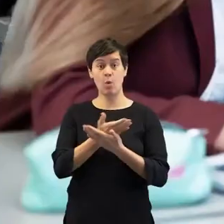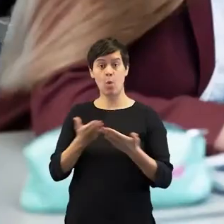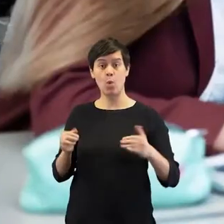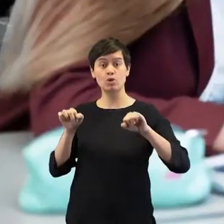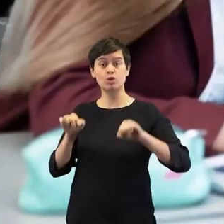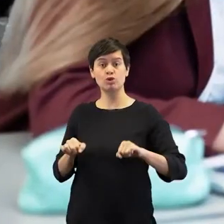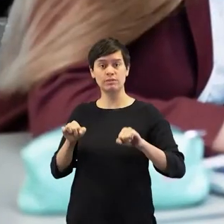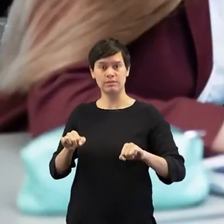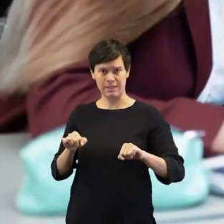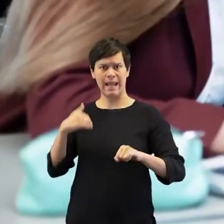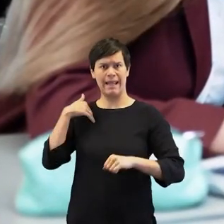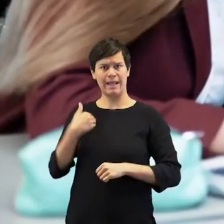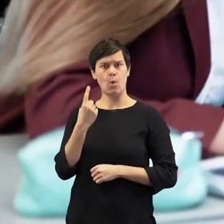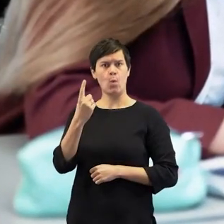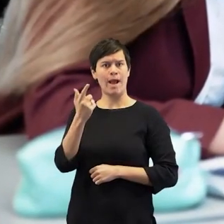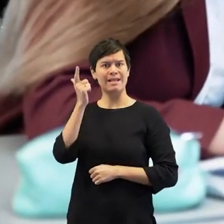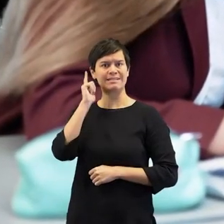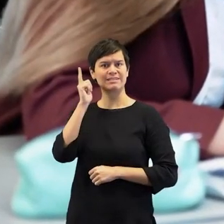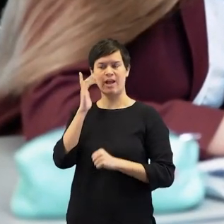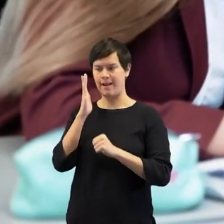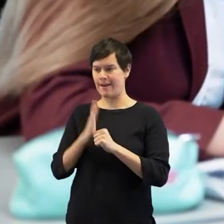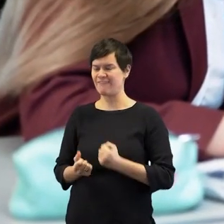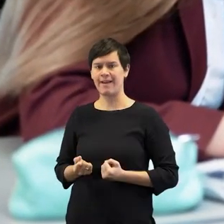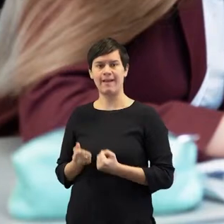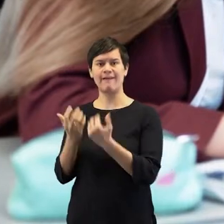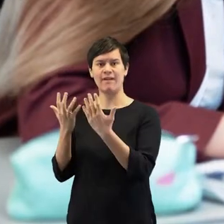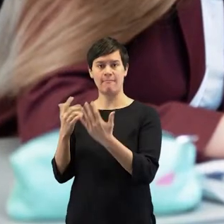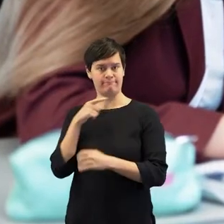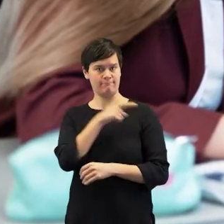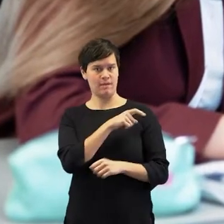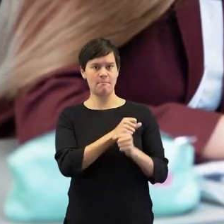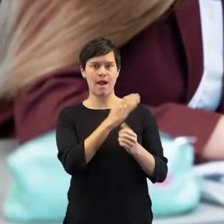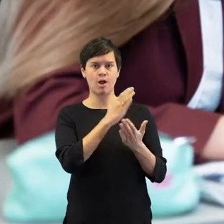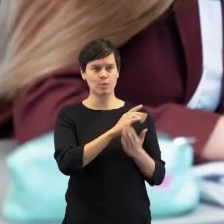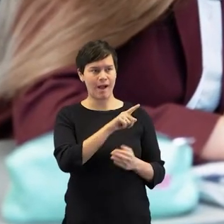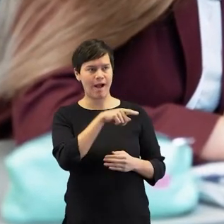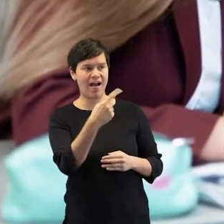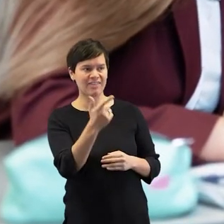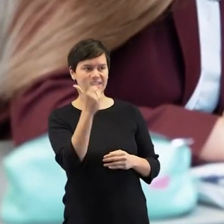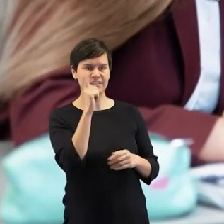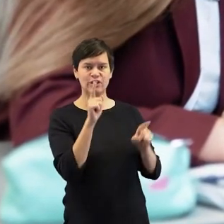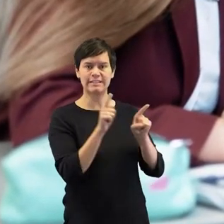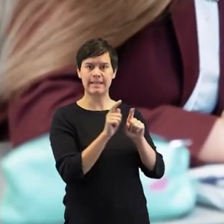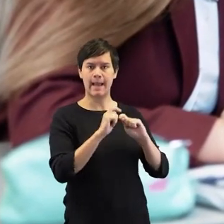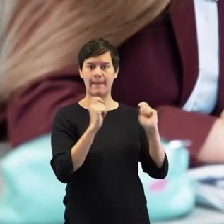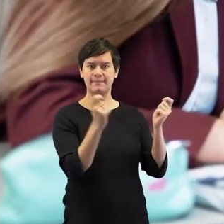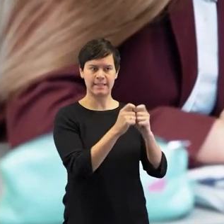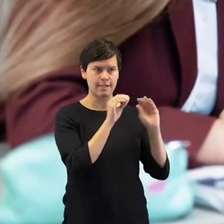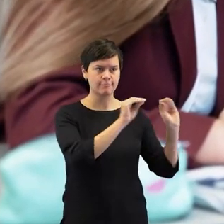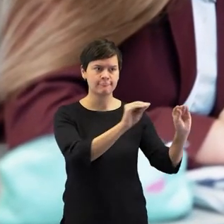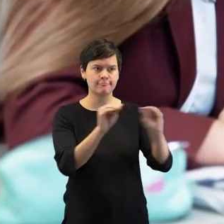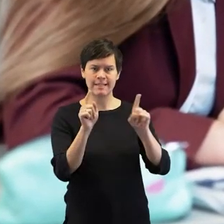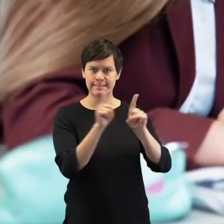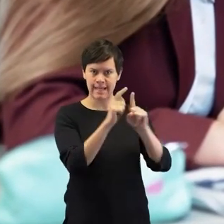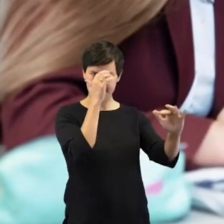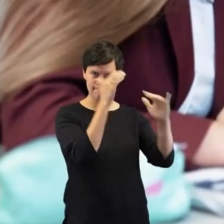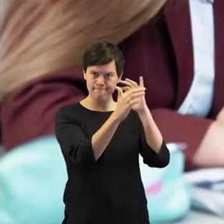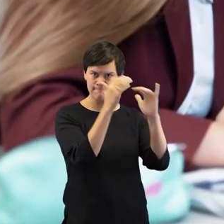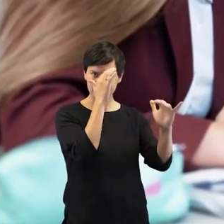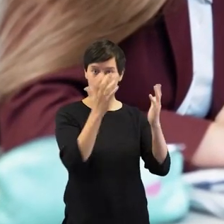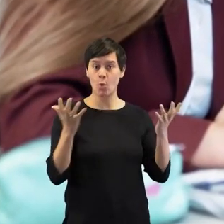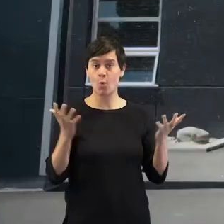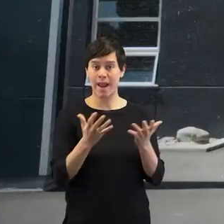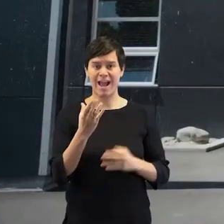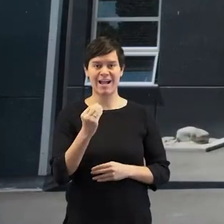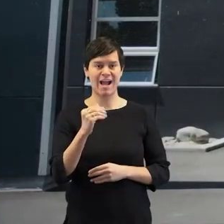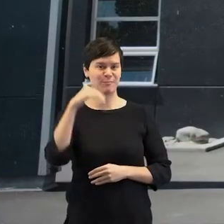student deserves a teacher who won't give up on them and instills this in her teaching team at Kashmir High School. Within her school,